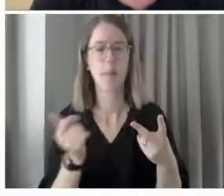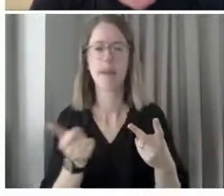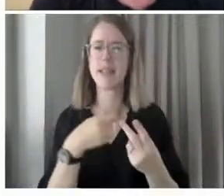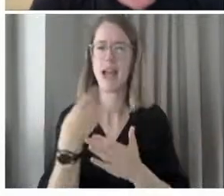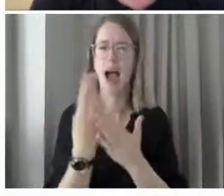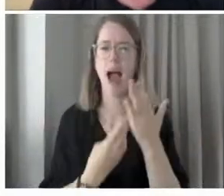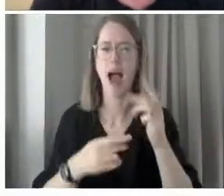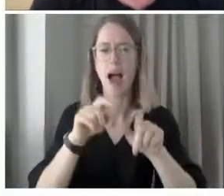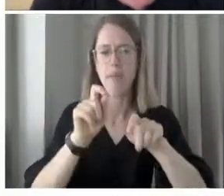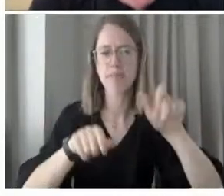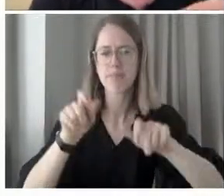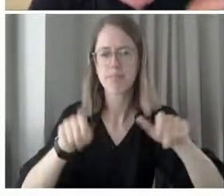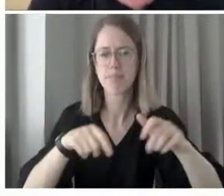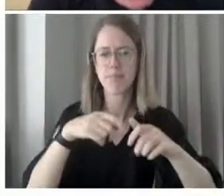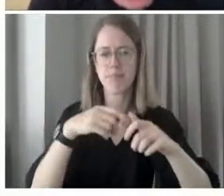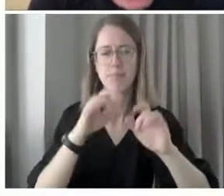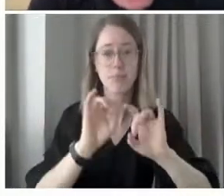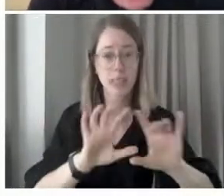artists are